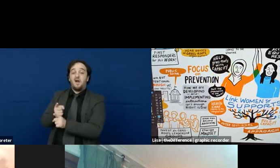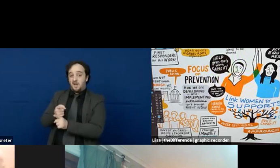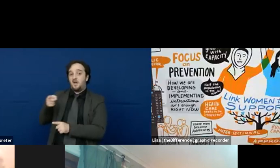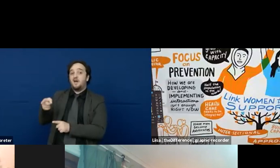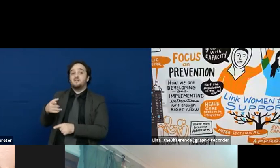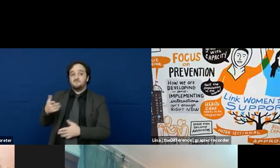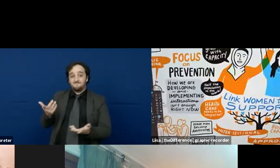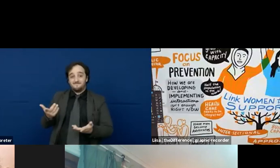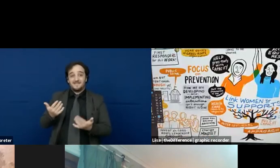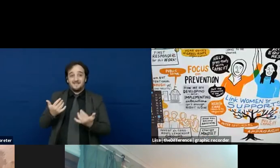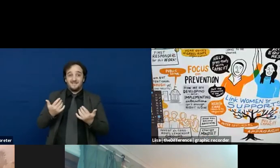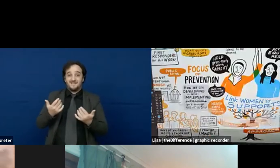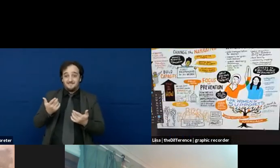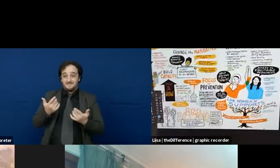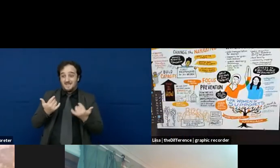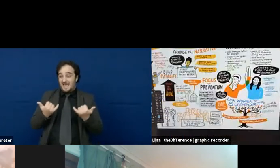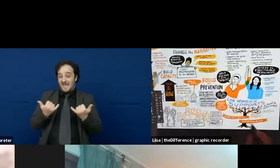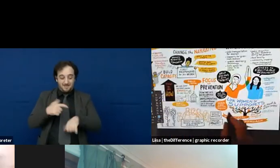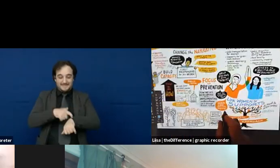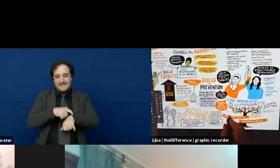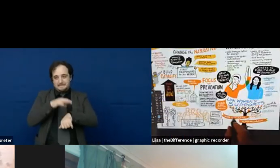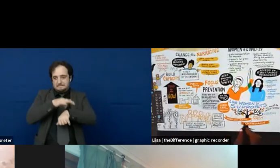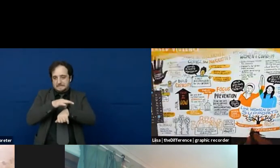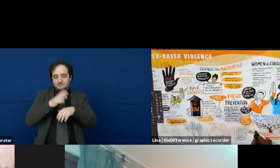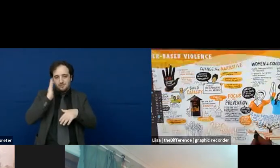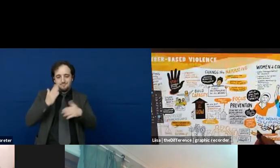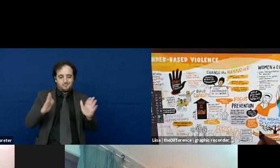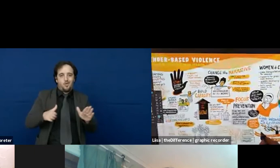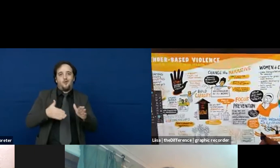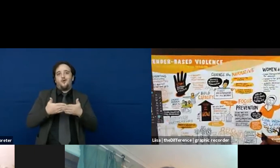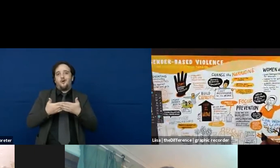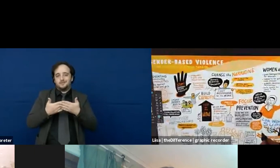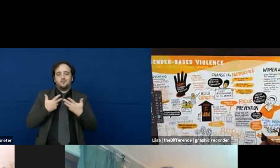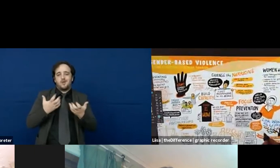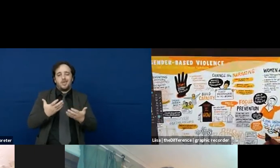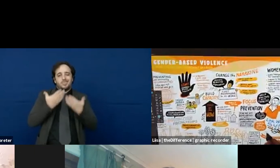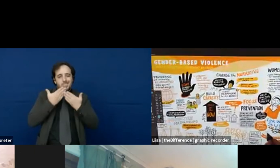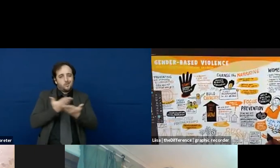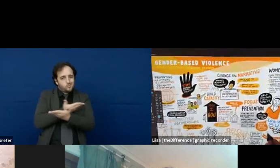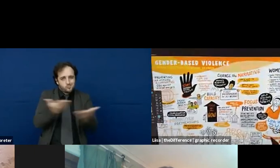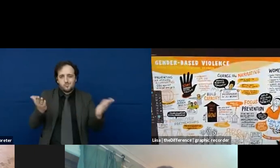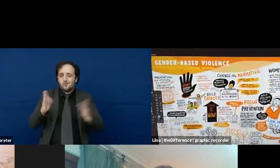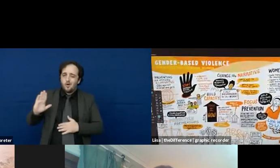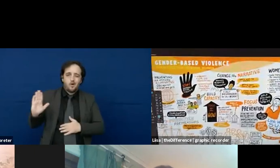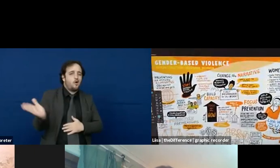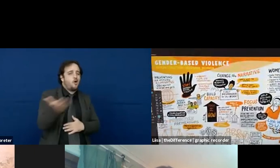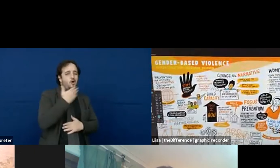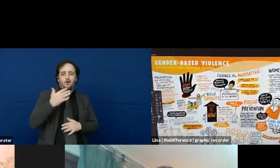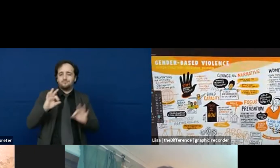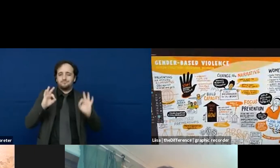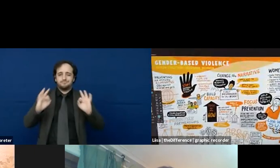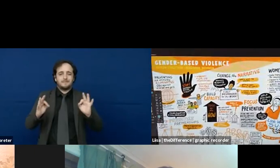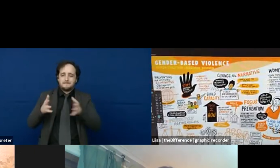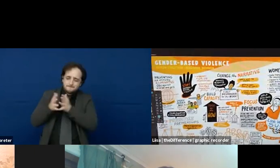you for these excellent interventions and the discussion and the additional reflections. And I would like